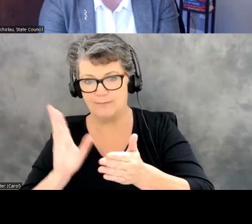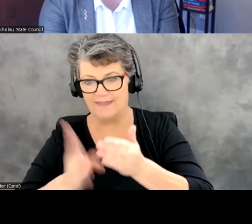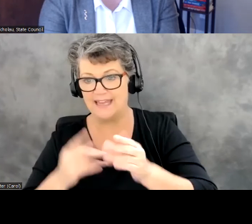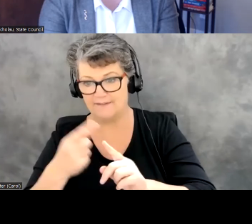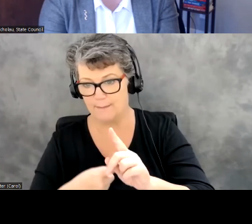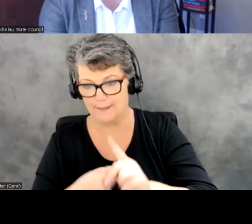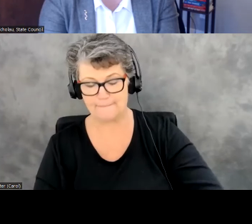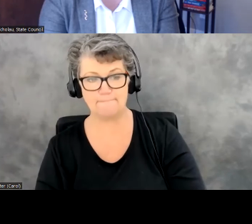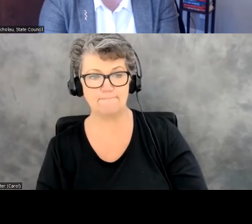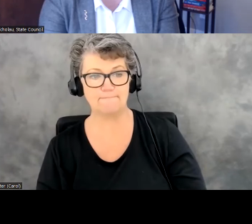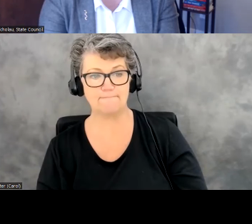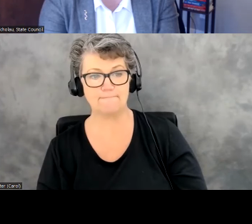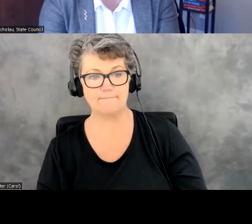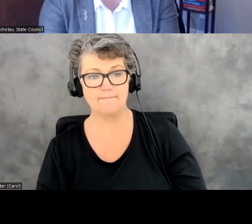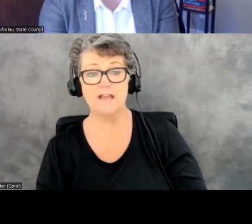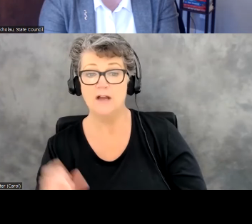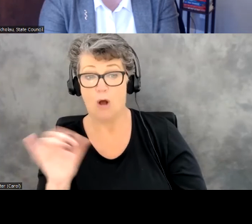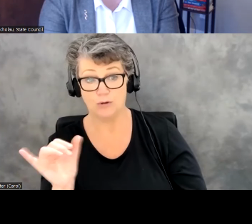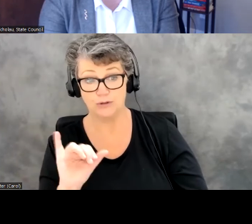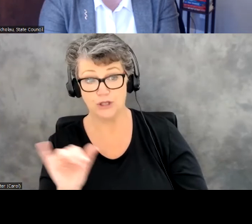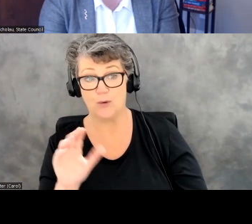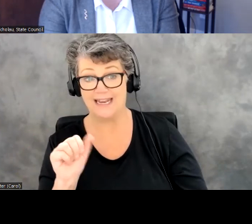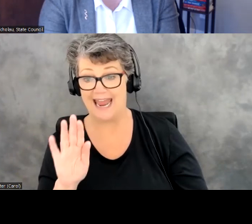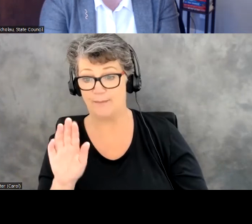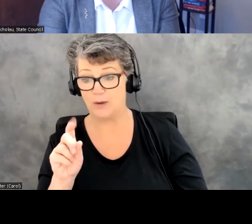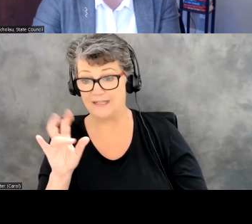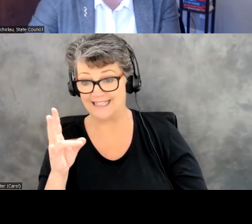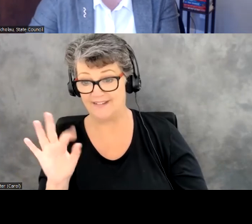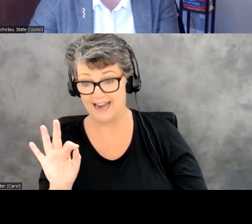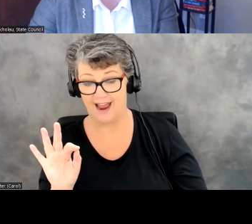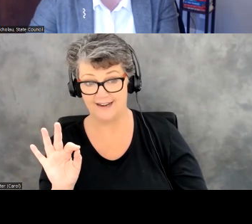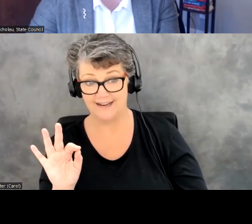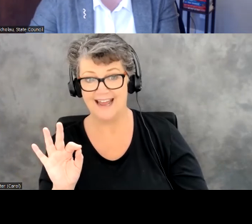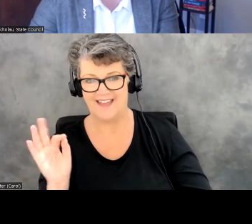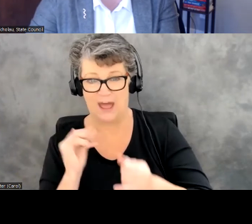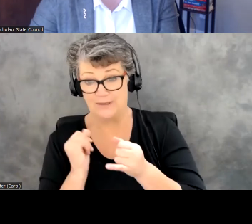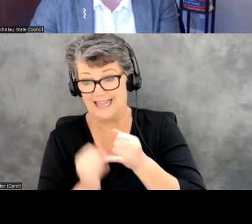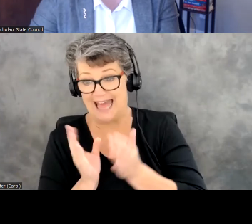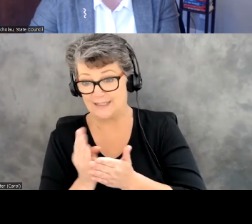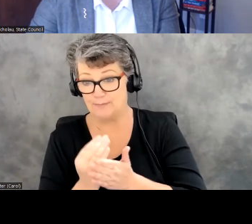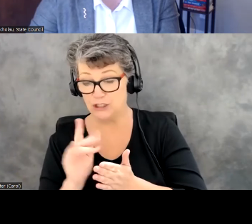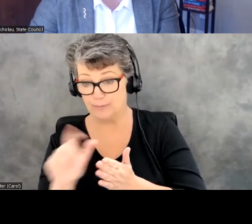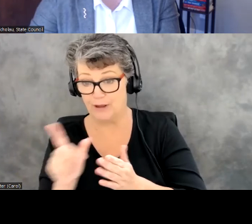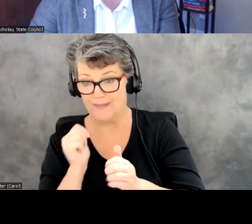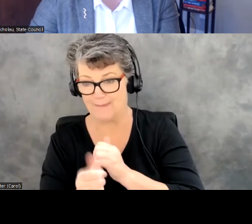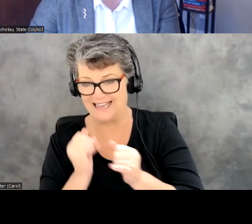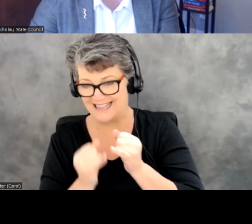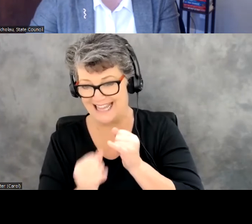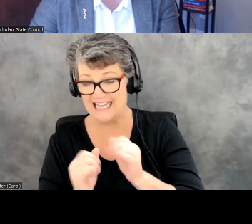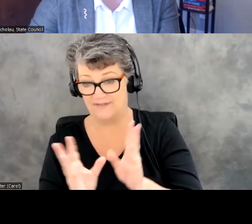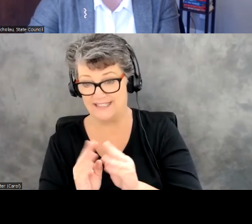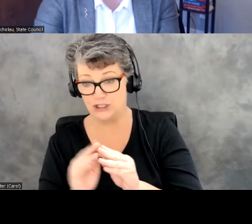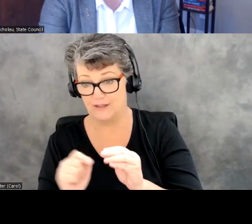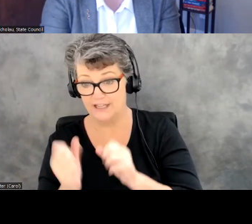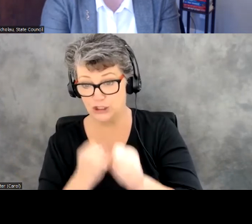month. Also, in AB 179, which was the last budget bill that passed at the end of session this